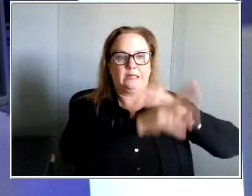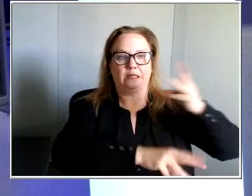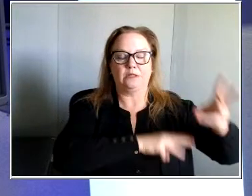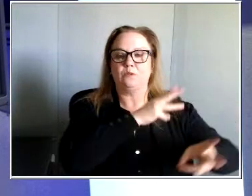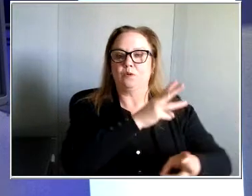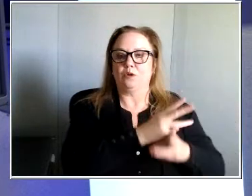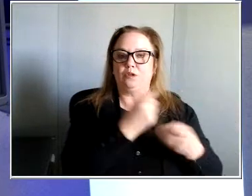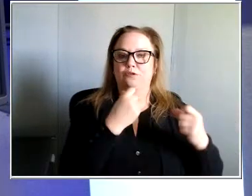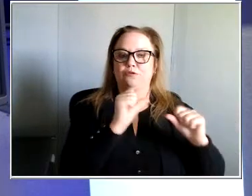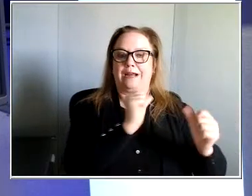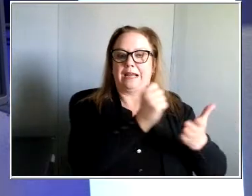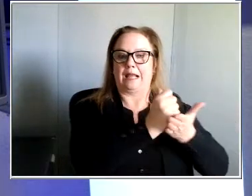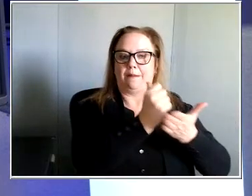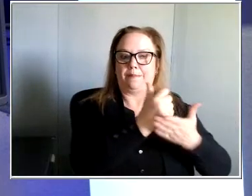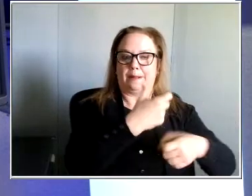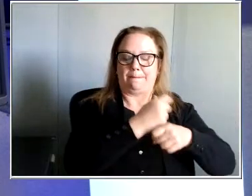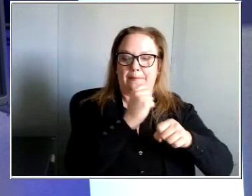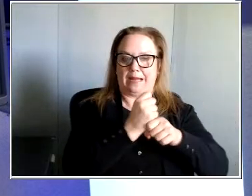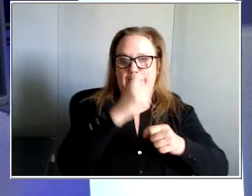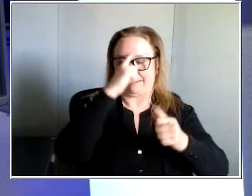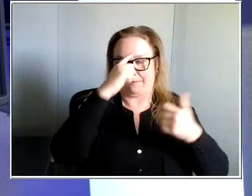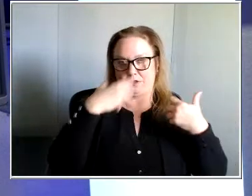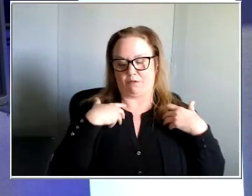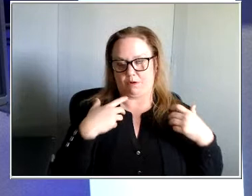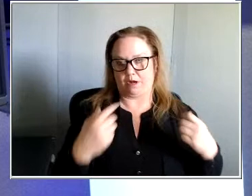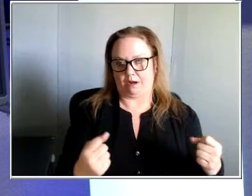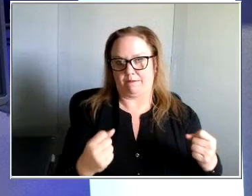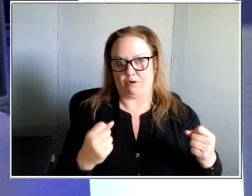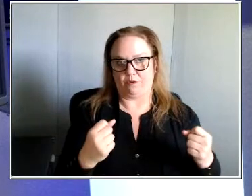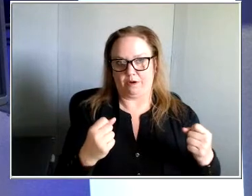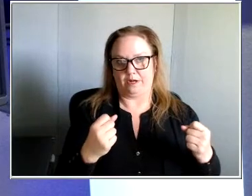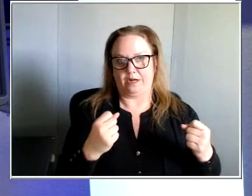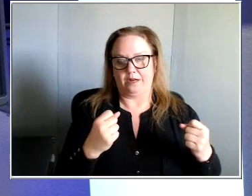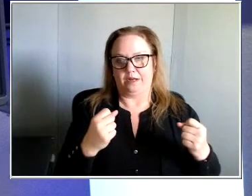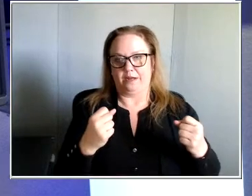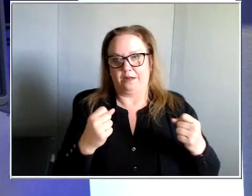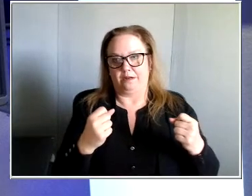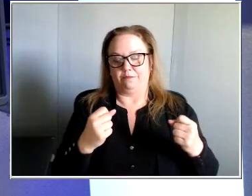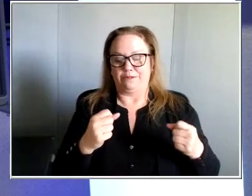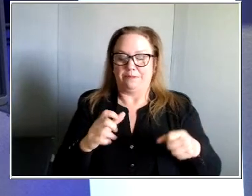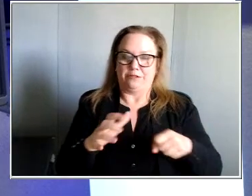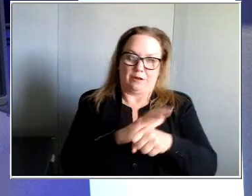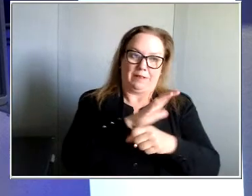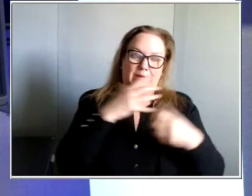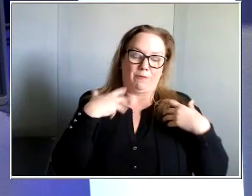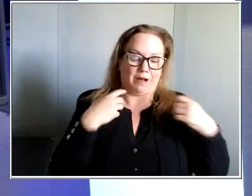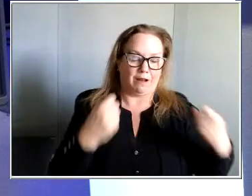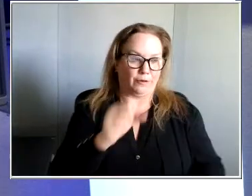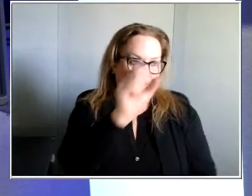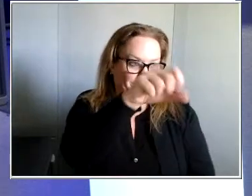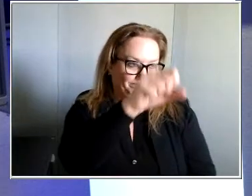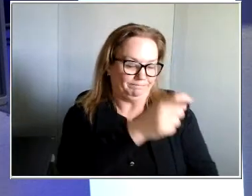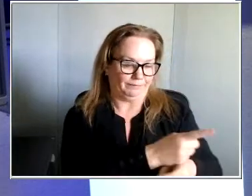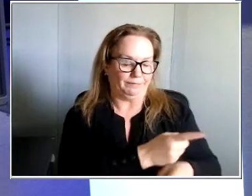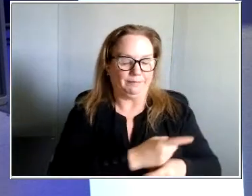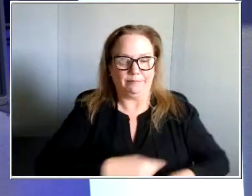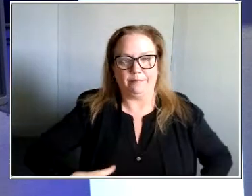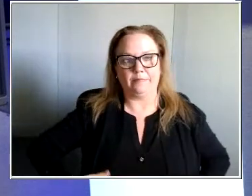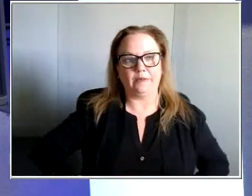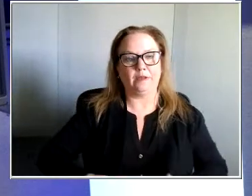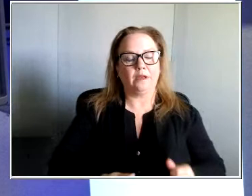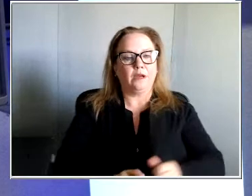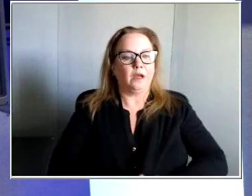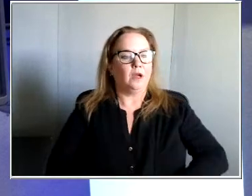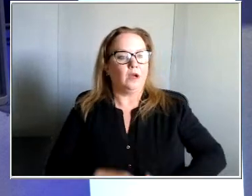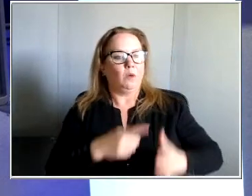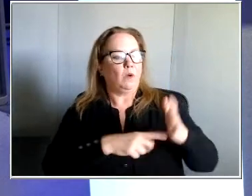them make a mental recovery, which is going to really aid their complete recovery. That's right. So what differences do you see in